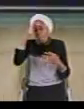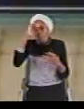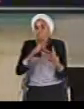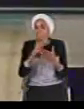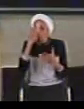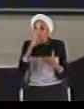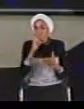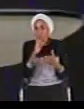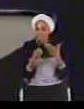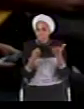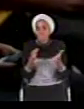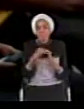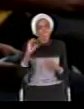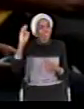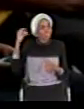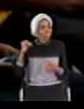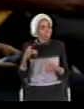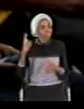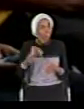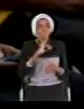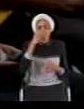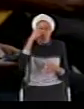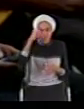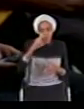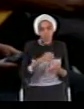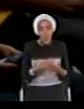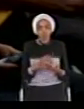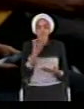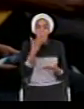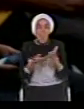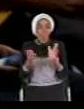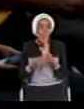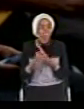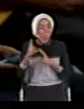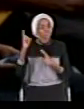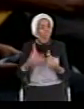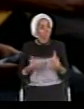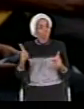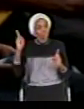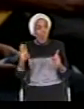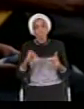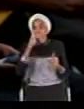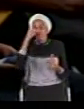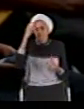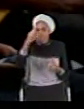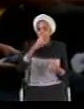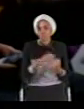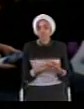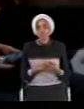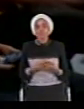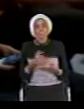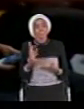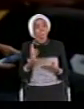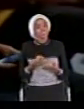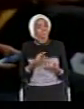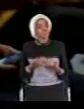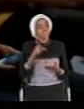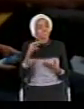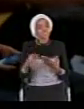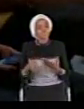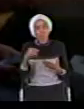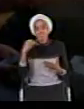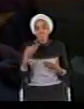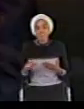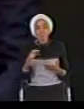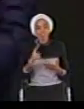of God is for you. And the goodness of God is for you. And the result of the sacrifice